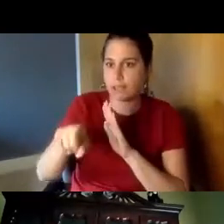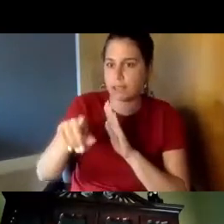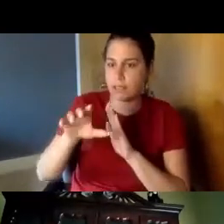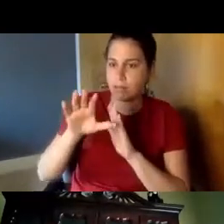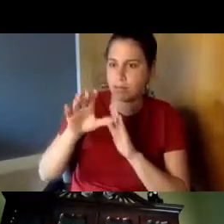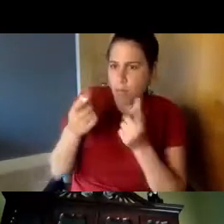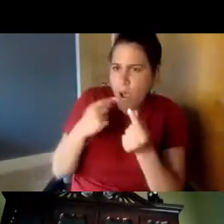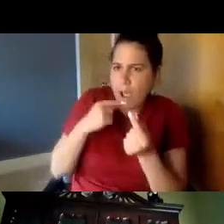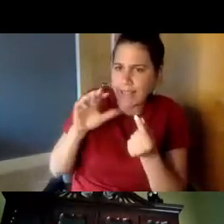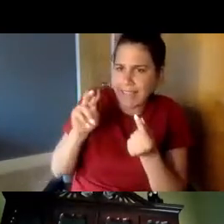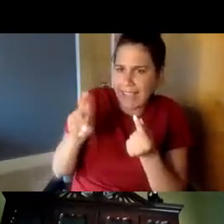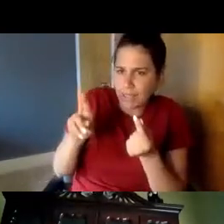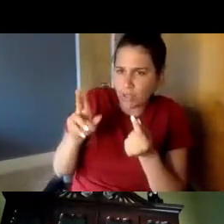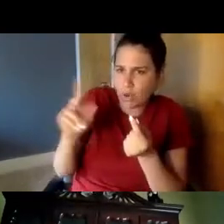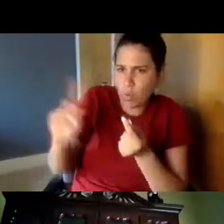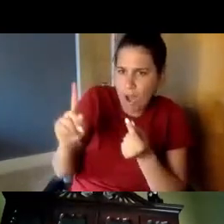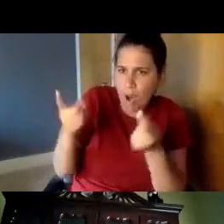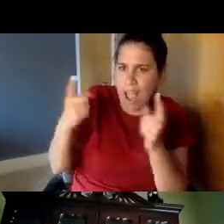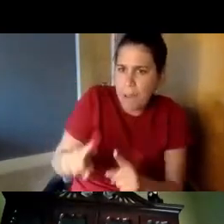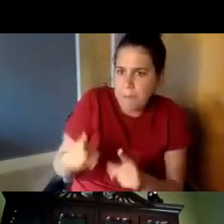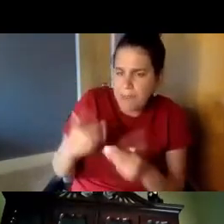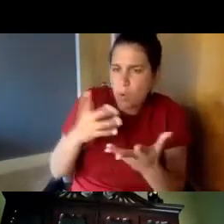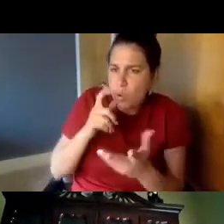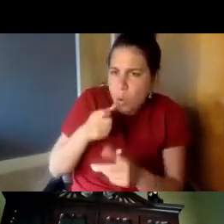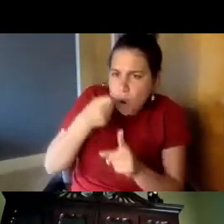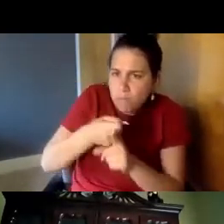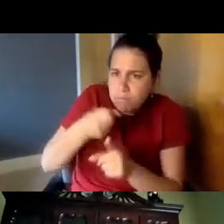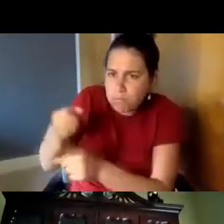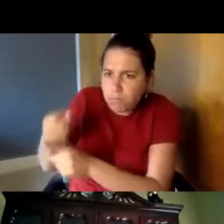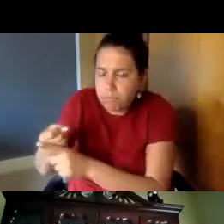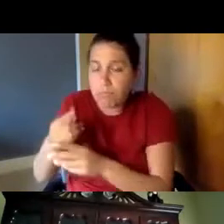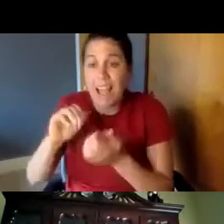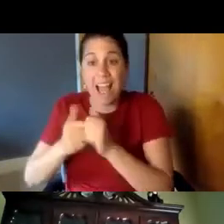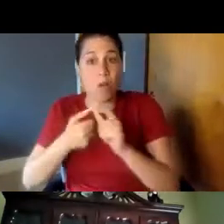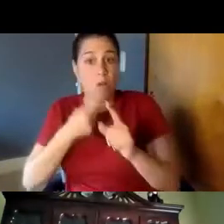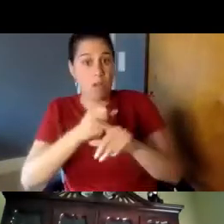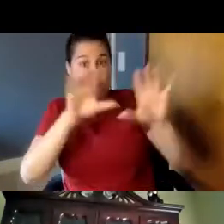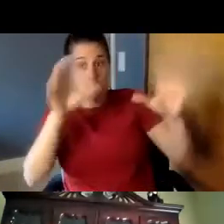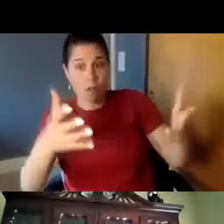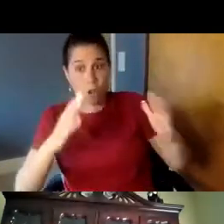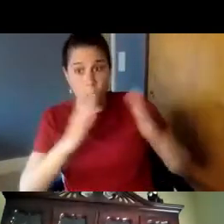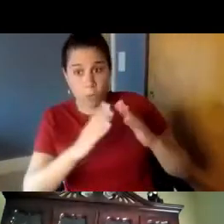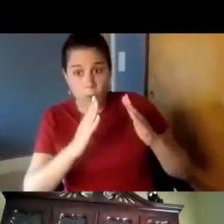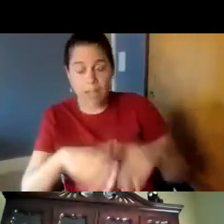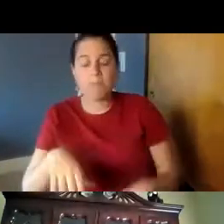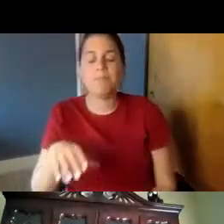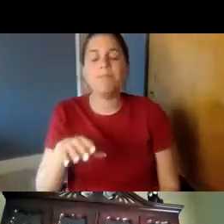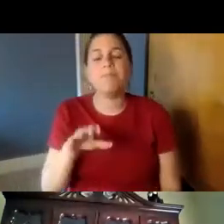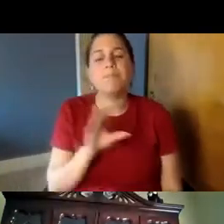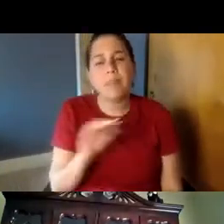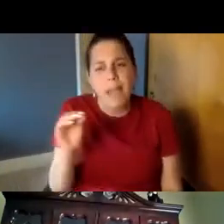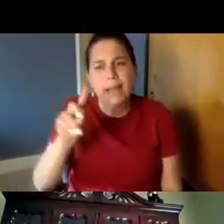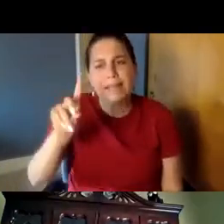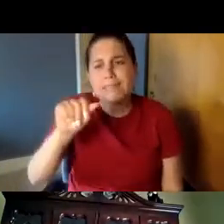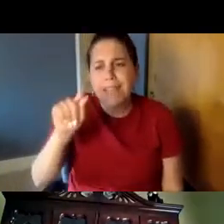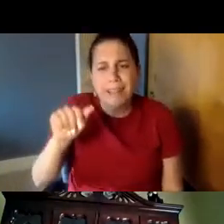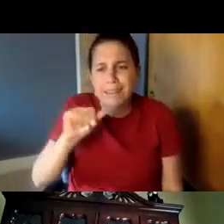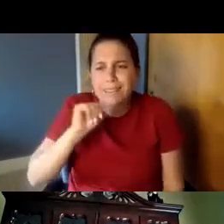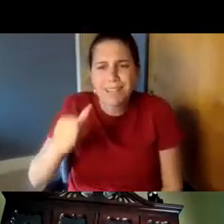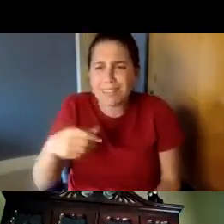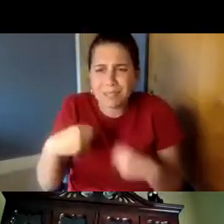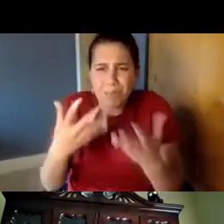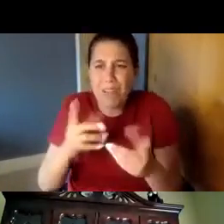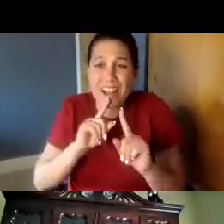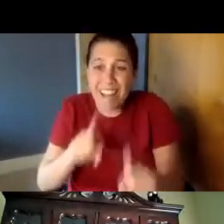to understand issues that confront a broader community. But data do not provide answers